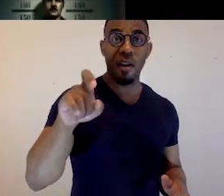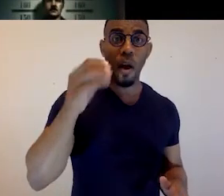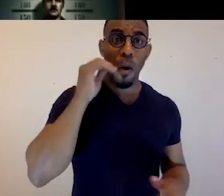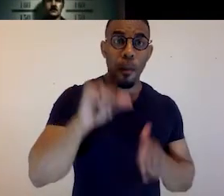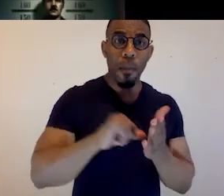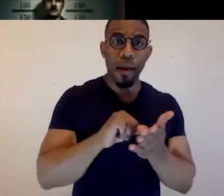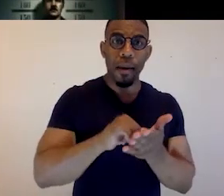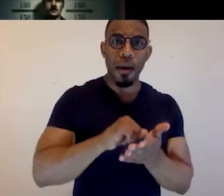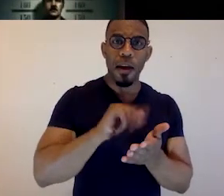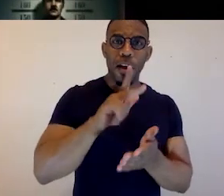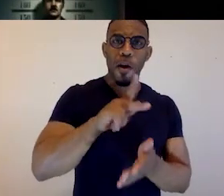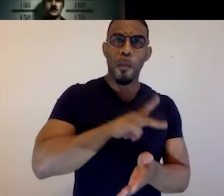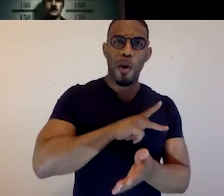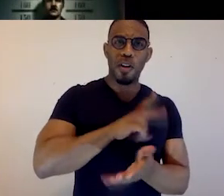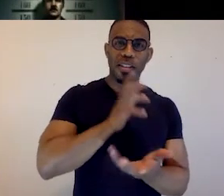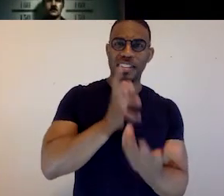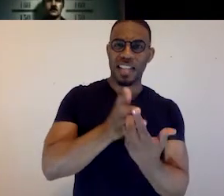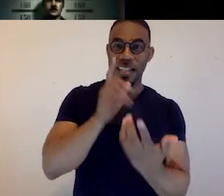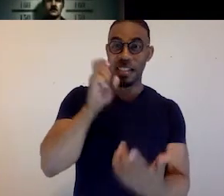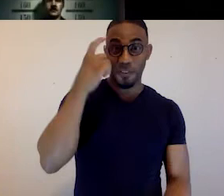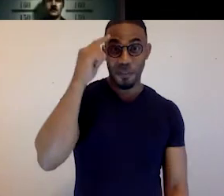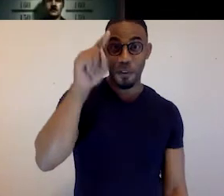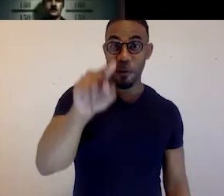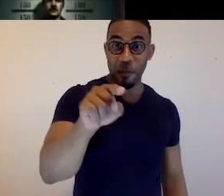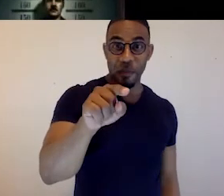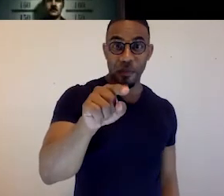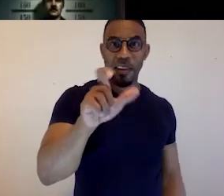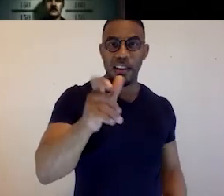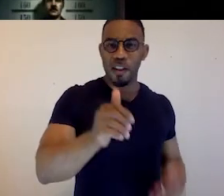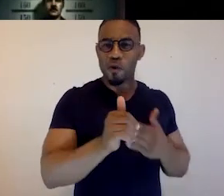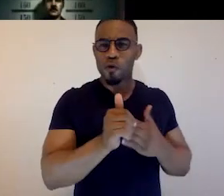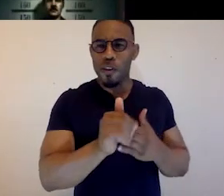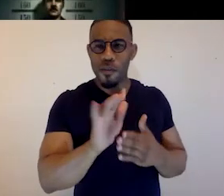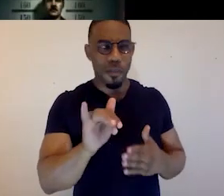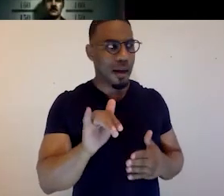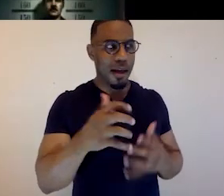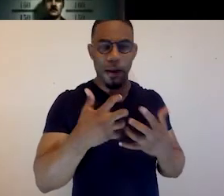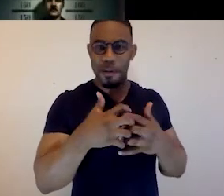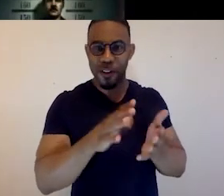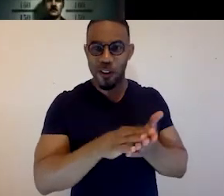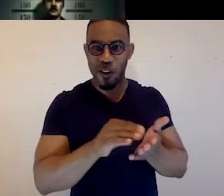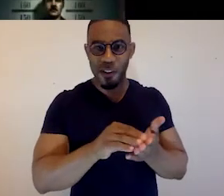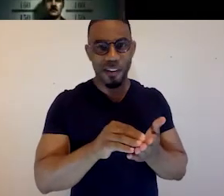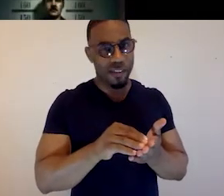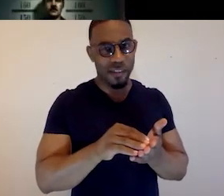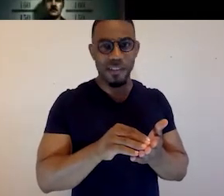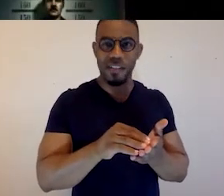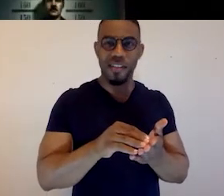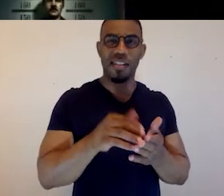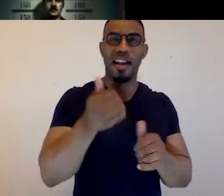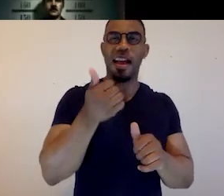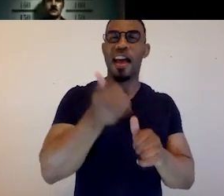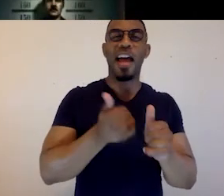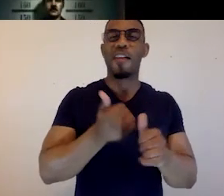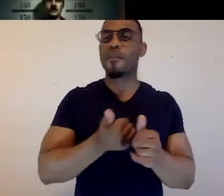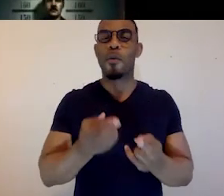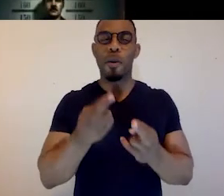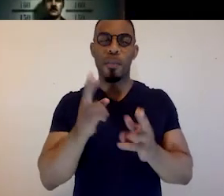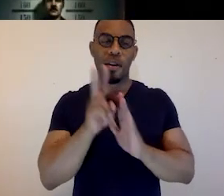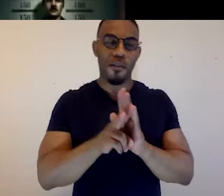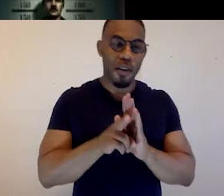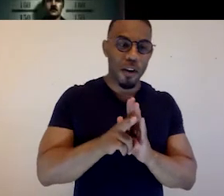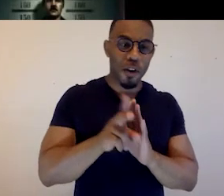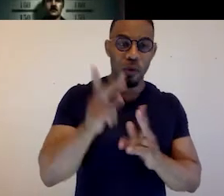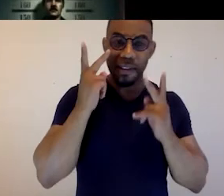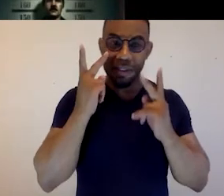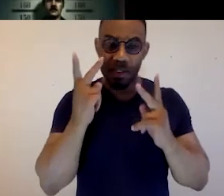homepage is personalized just for you? And this is driven by machine learning. So every recommended video that